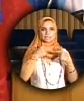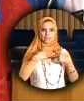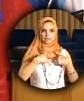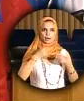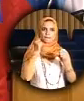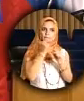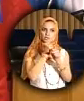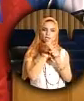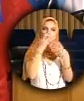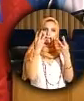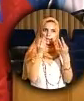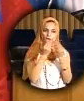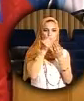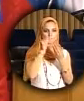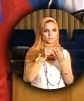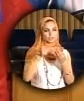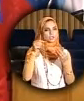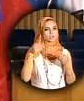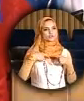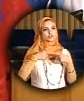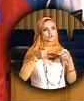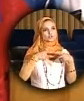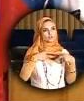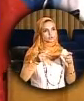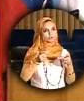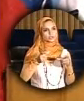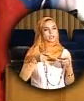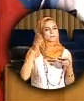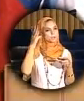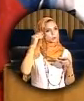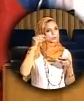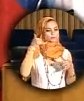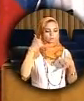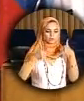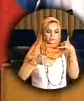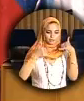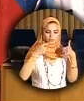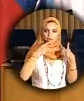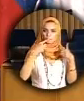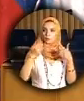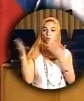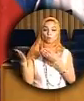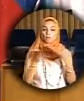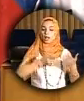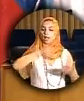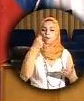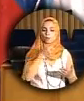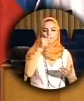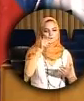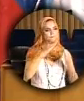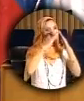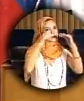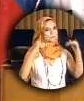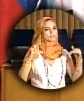to welcome you all to Egypt on the occasion of the World Telecom and Information Society Day. Let me begin